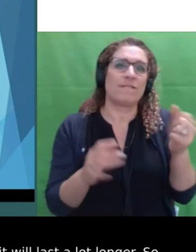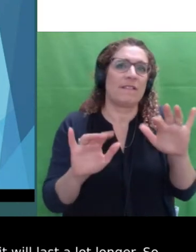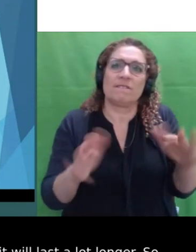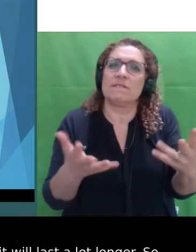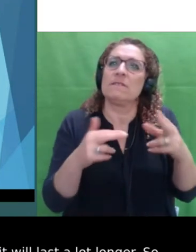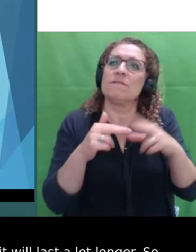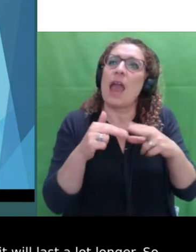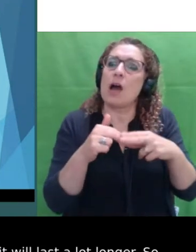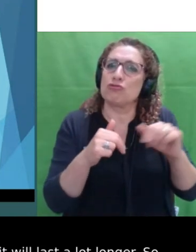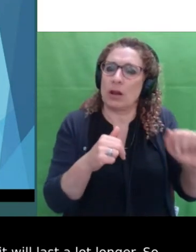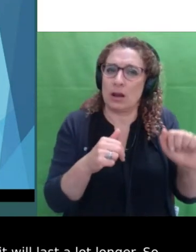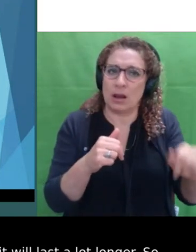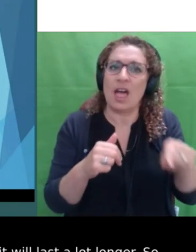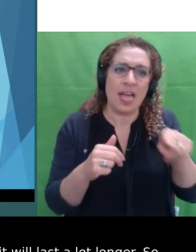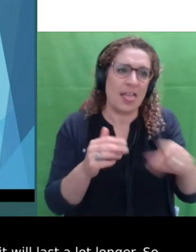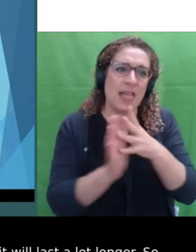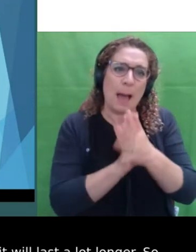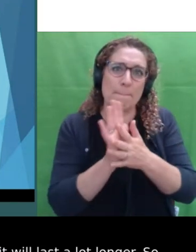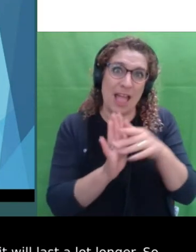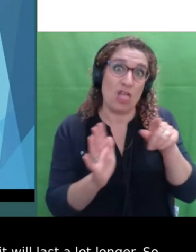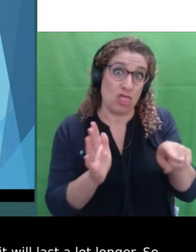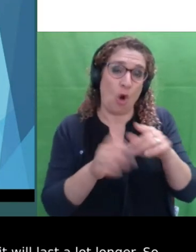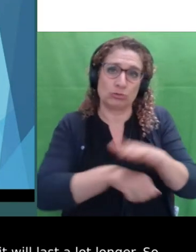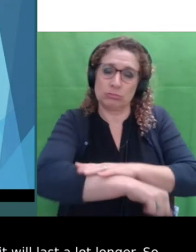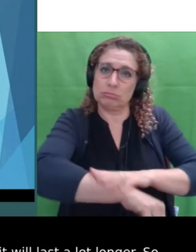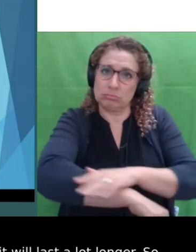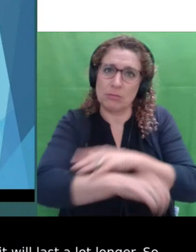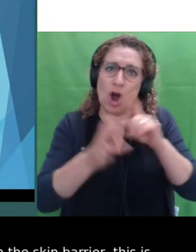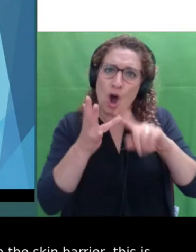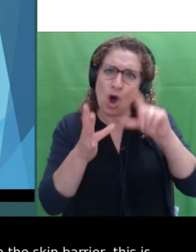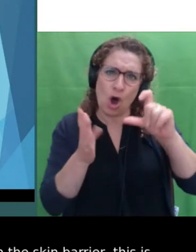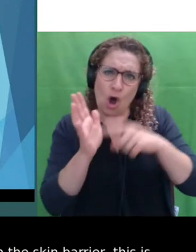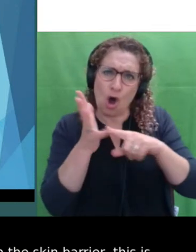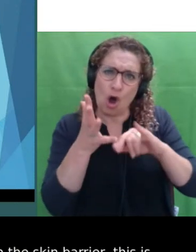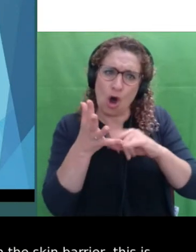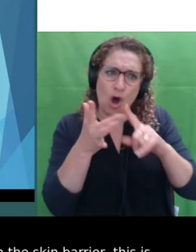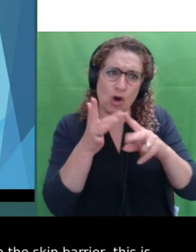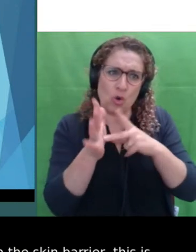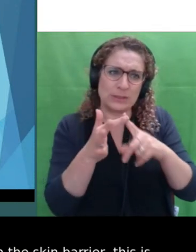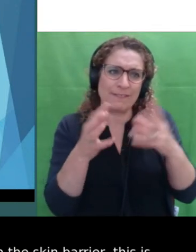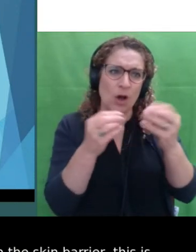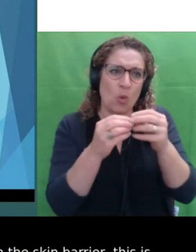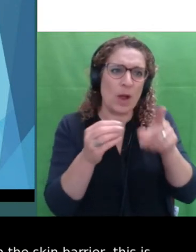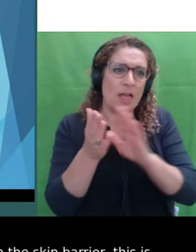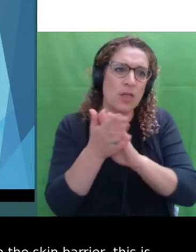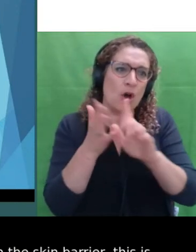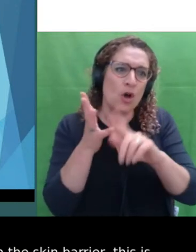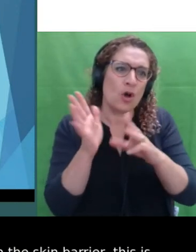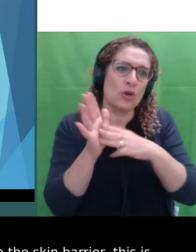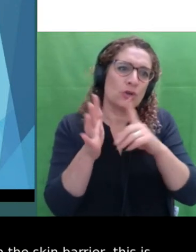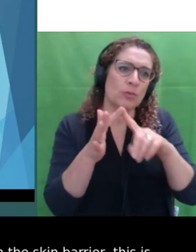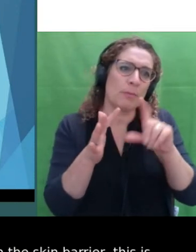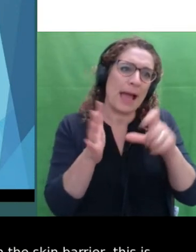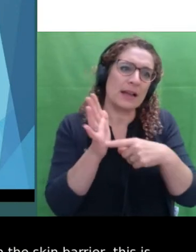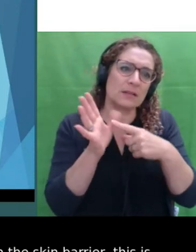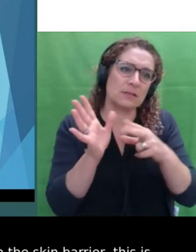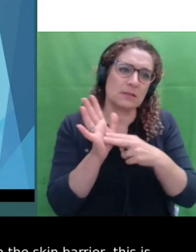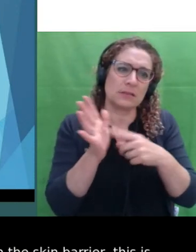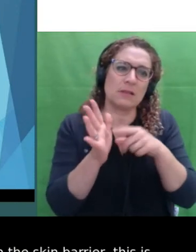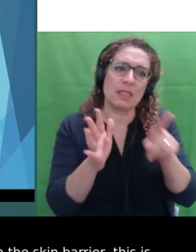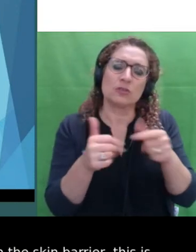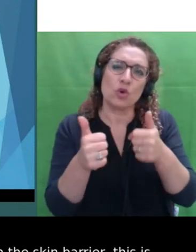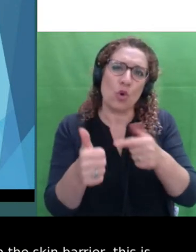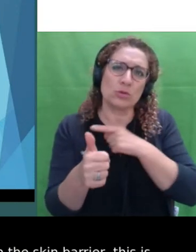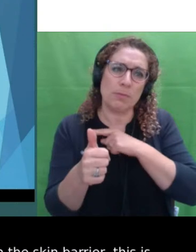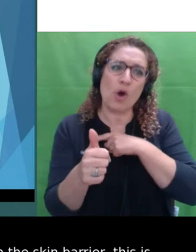humectant occlusives can be so useful so their emollients are not only occlude but they also add nmfs into the skin they're